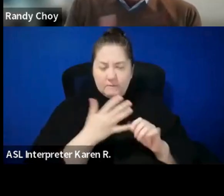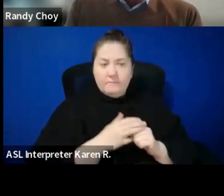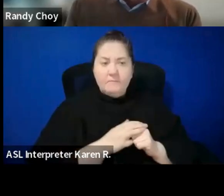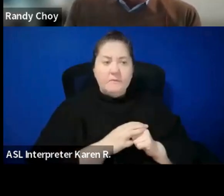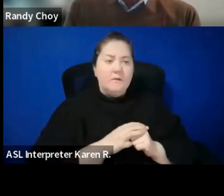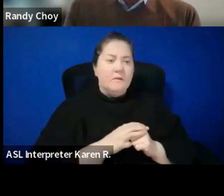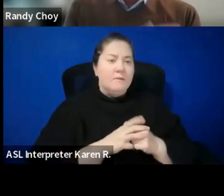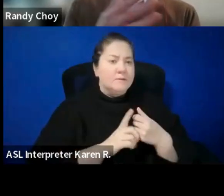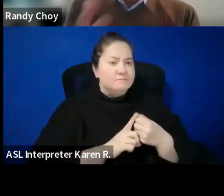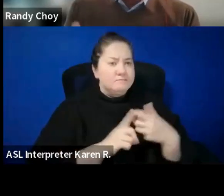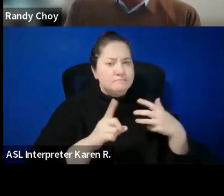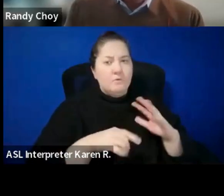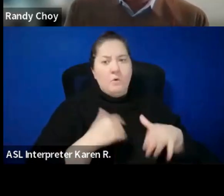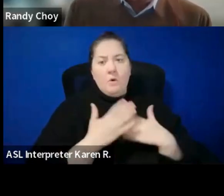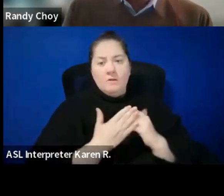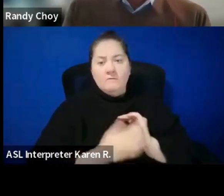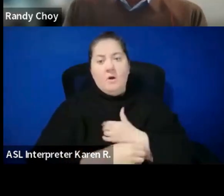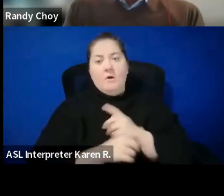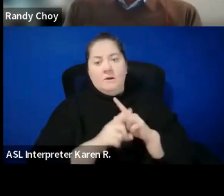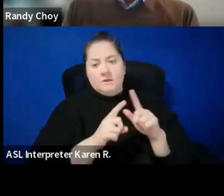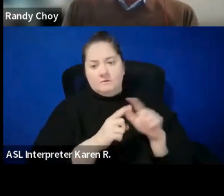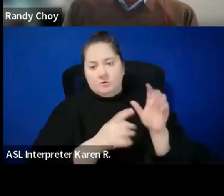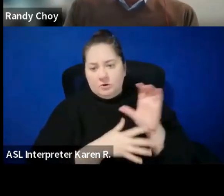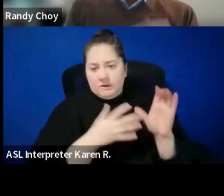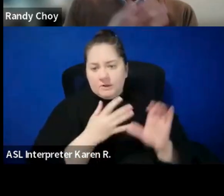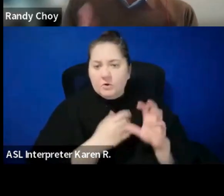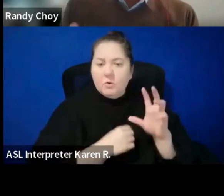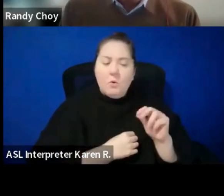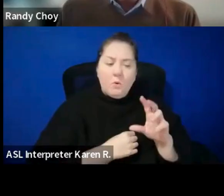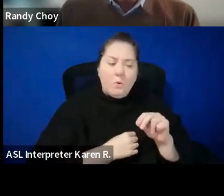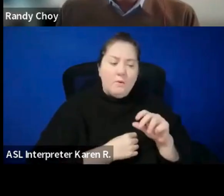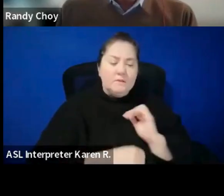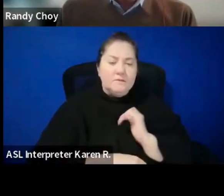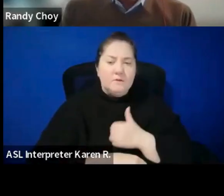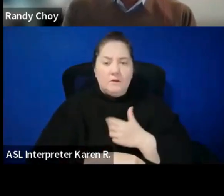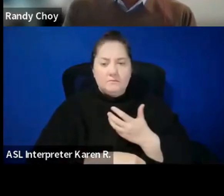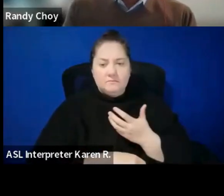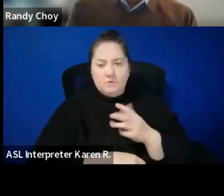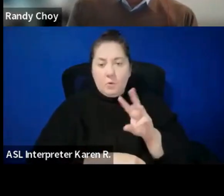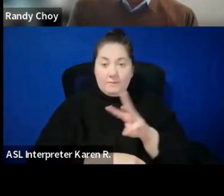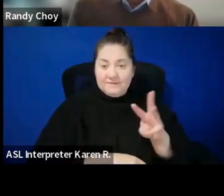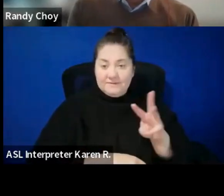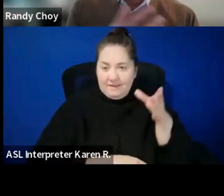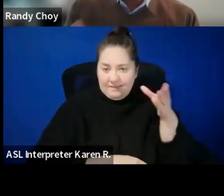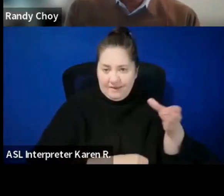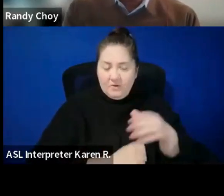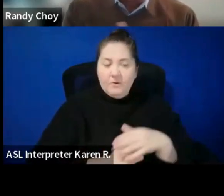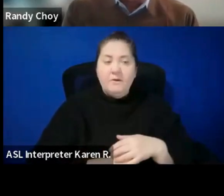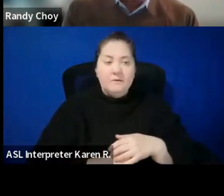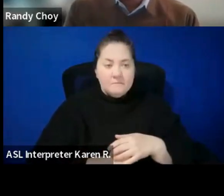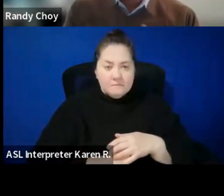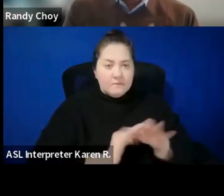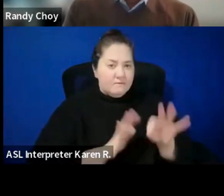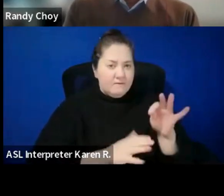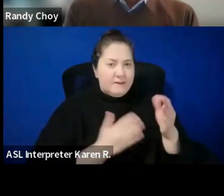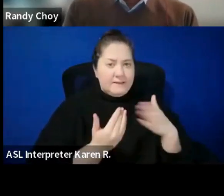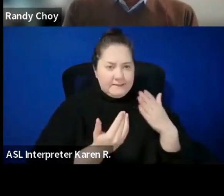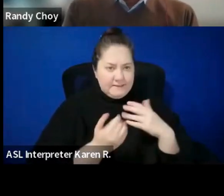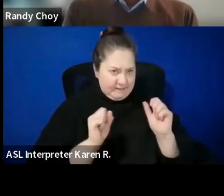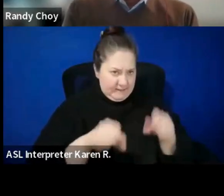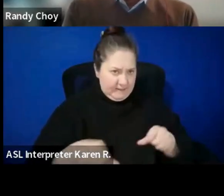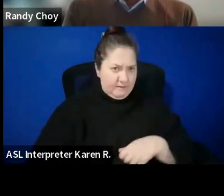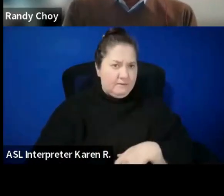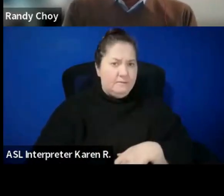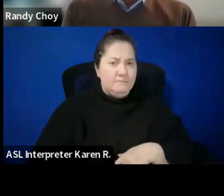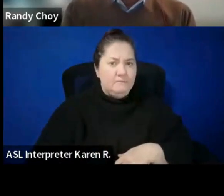won't spend the time to go over all of our different criteria because this is on our website. So it's you can find us very easily